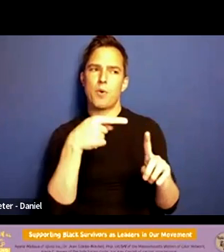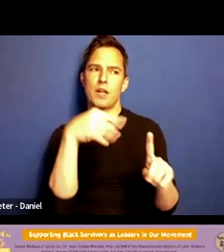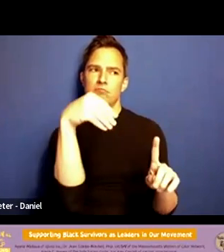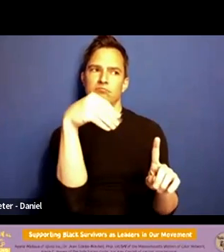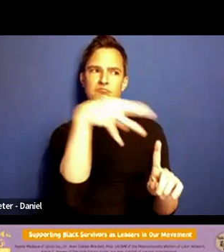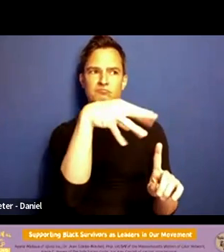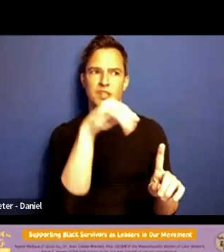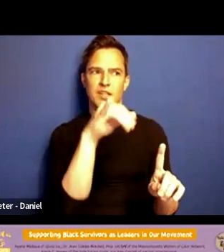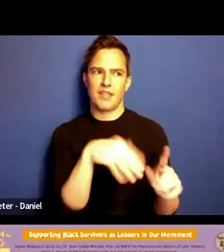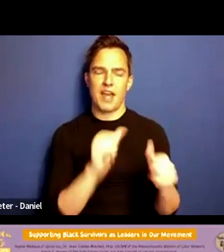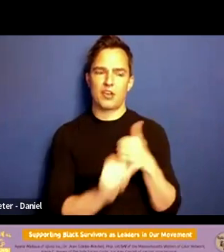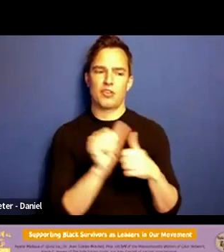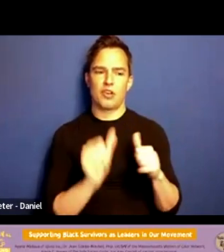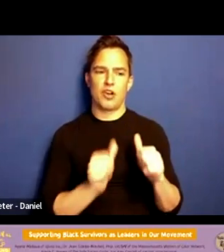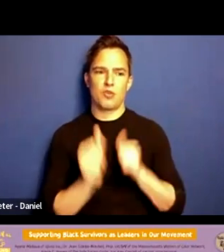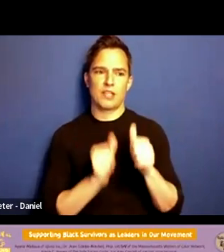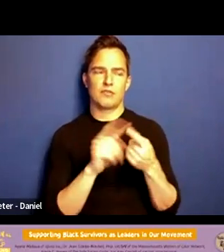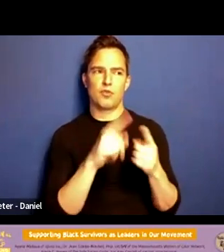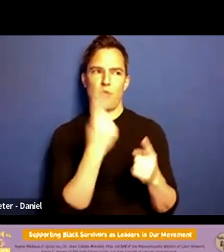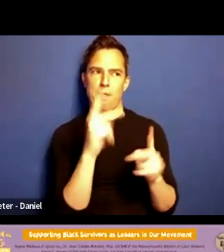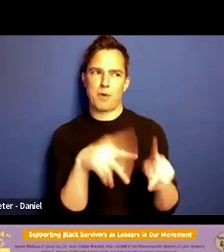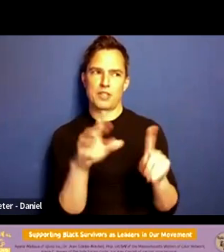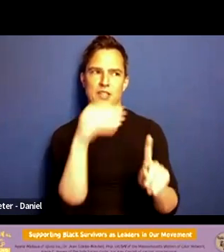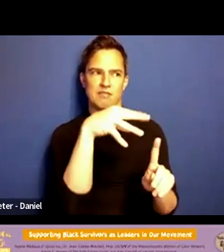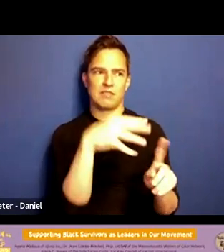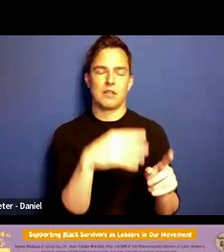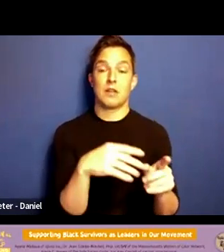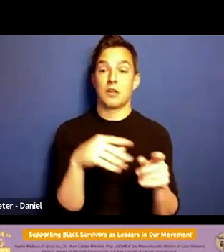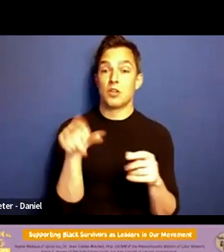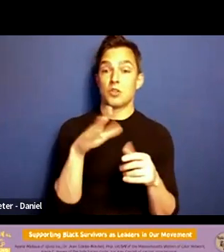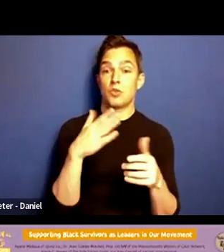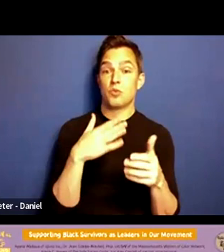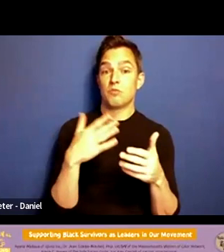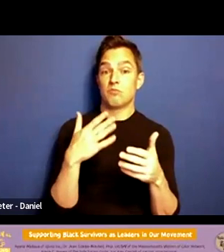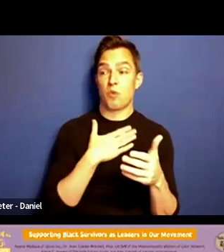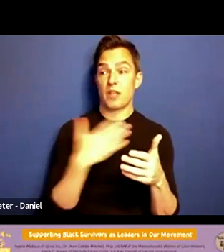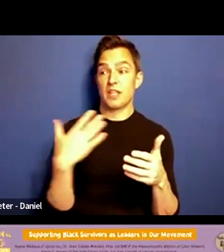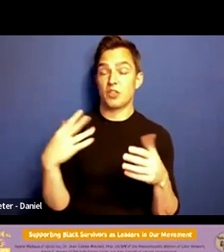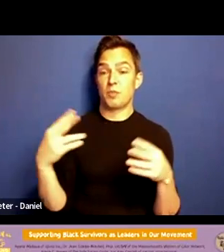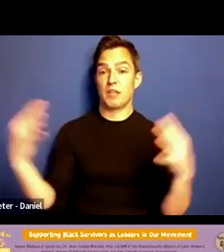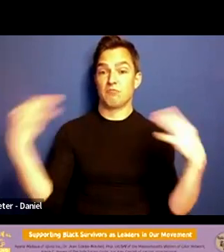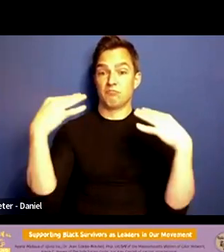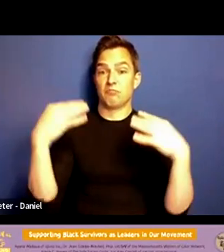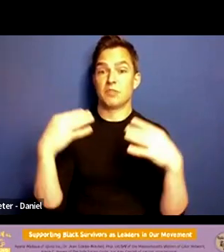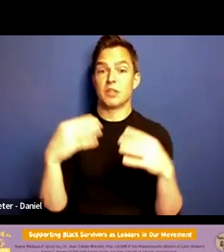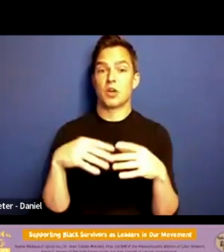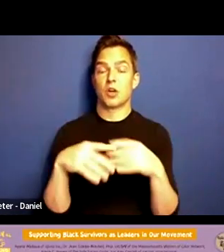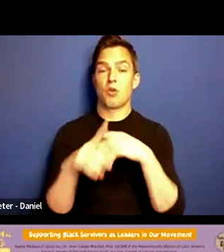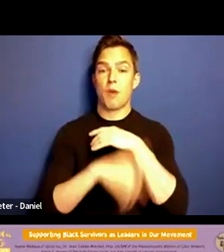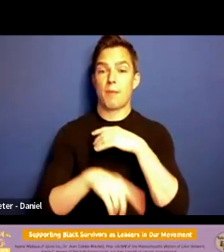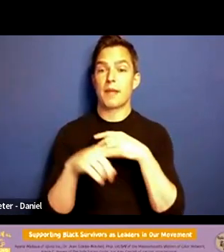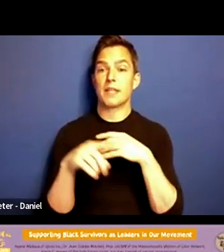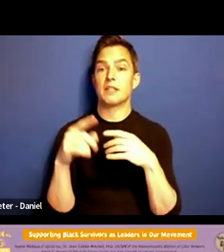think that's fair. Are you willing to do that? Are you willing to risk possibly being looked at differently at work, possibly being reprimanded, the